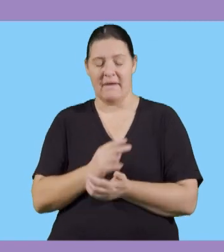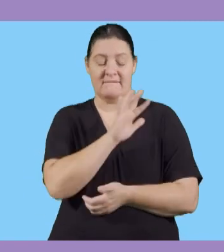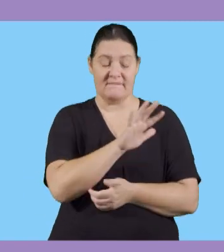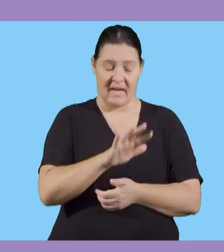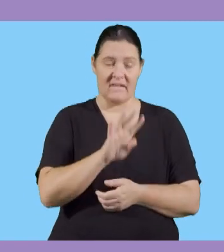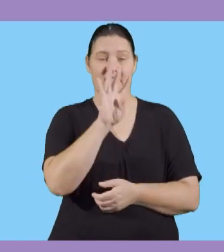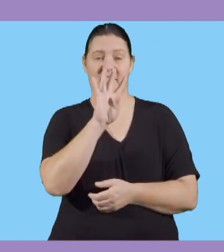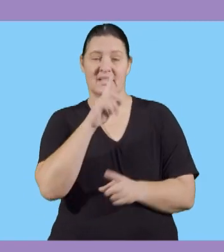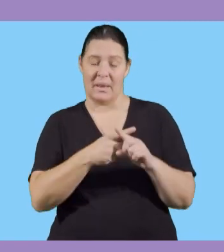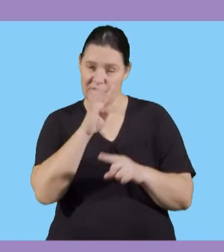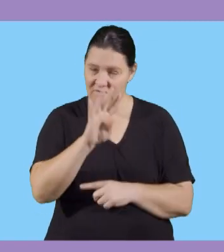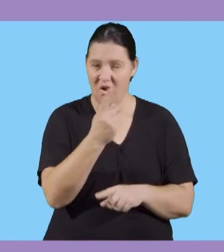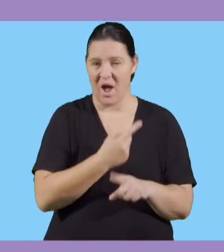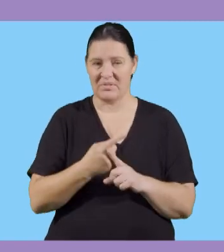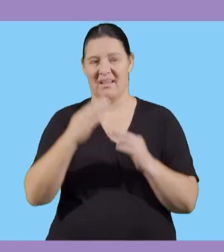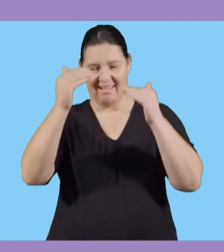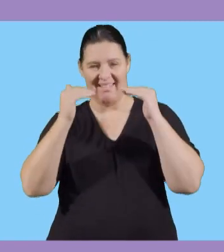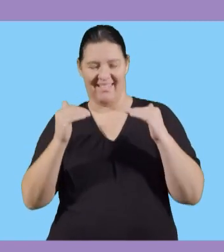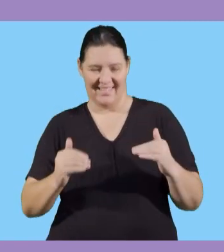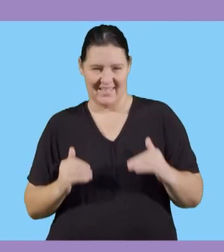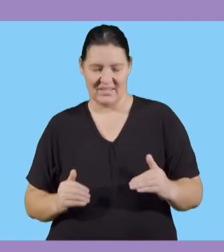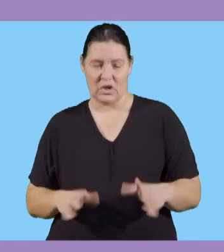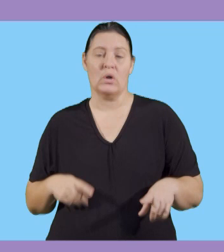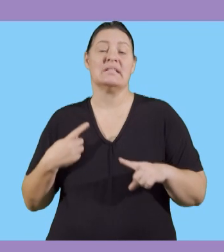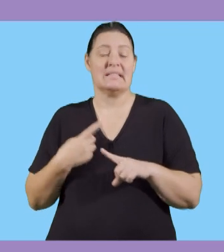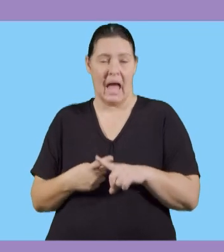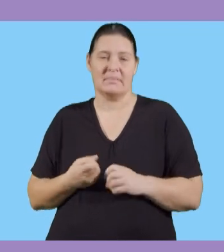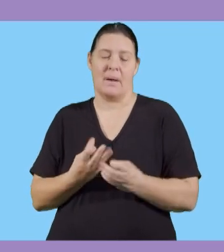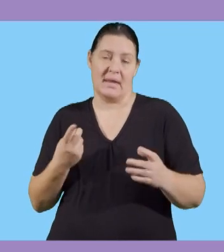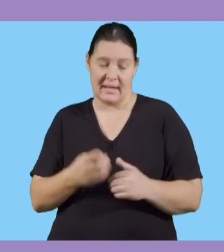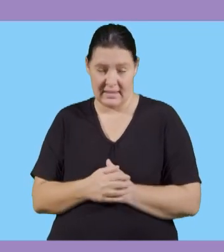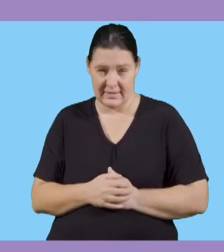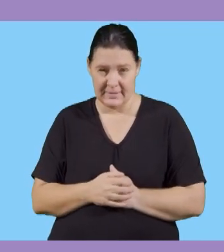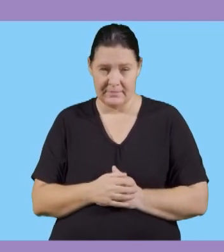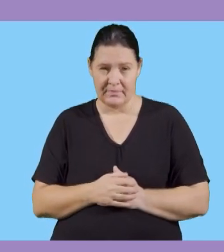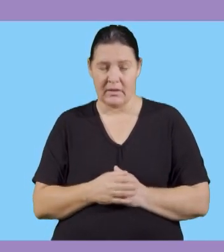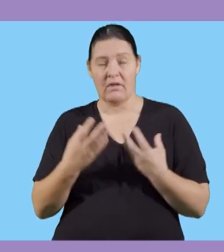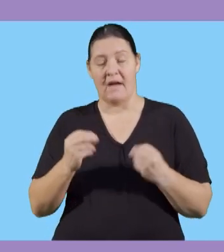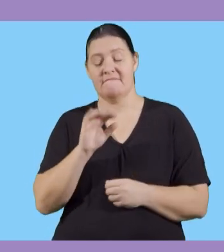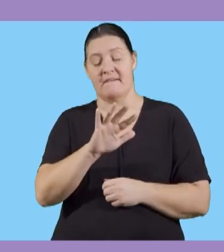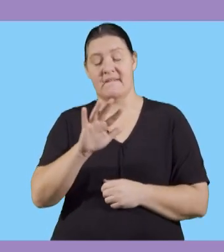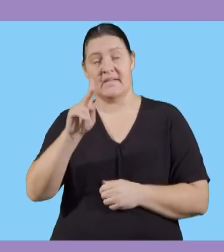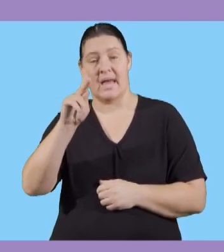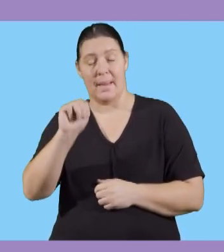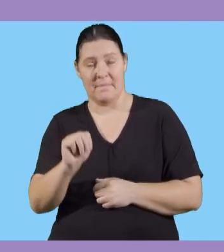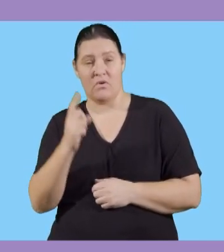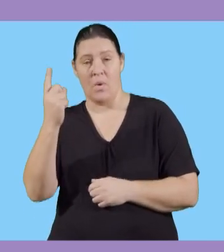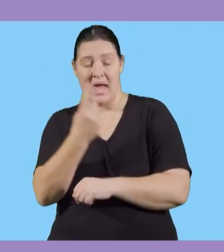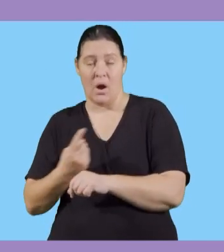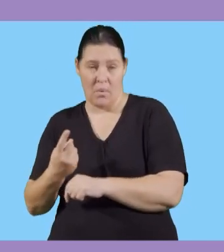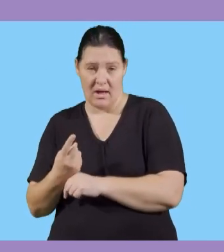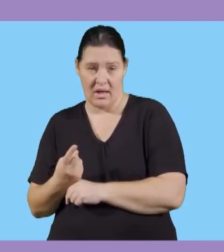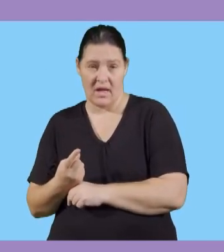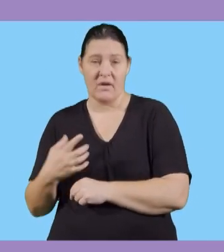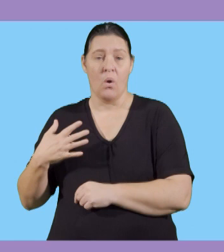to multiply. So the key here is that we are multiplying. So if I have 55 kilometers is to 1 hour, if I'm